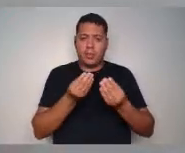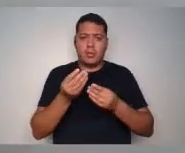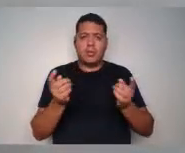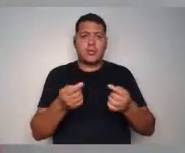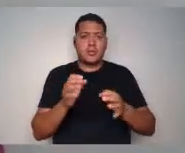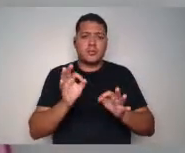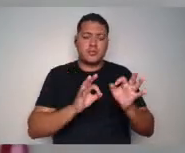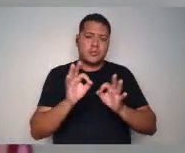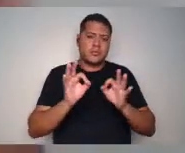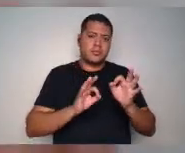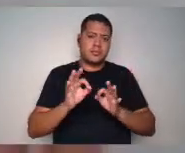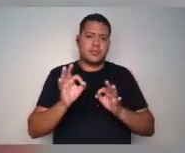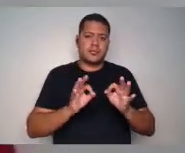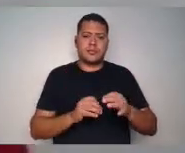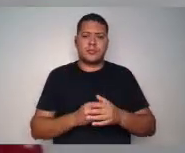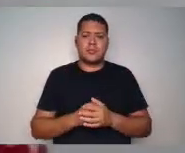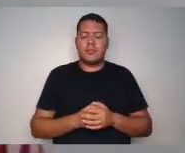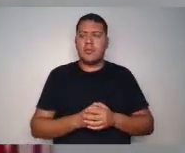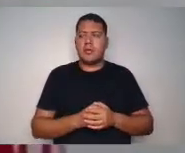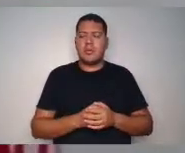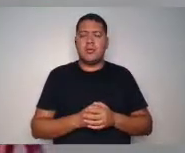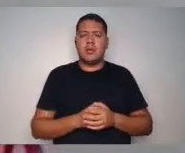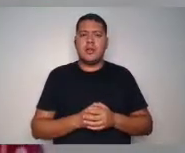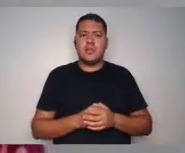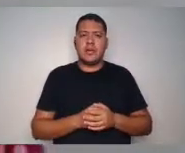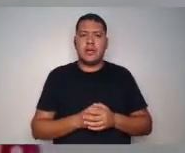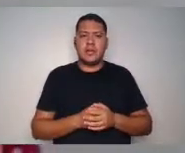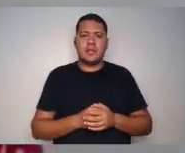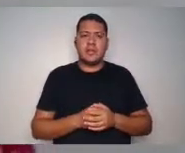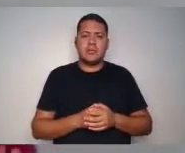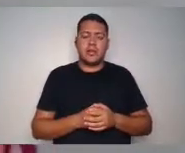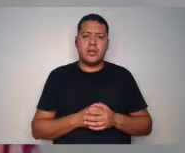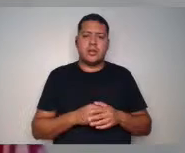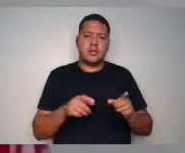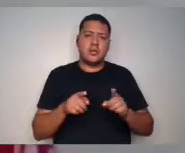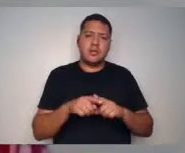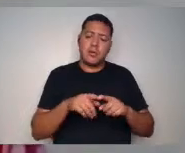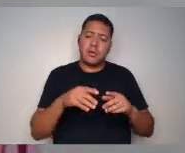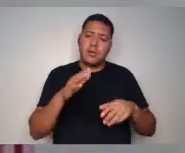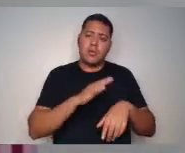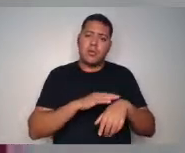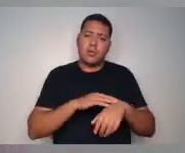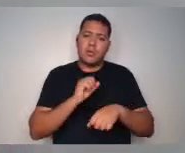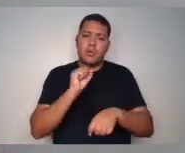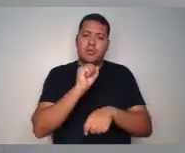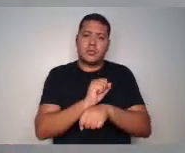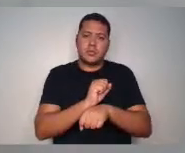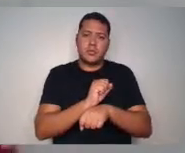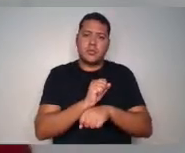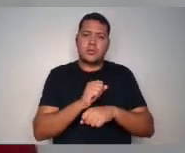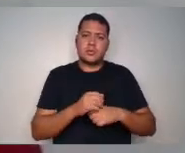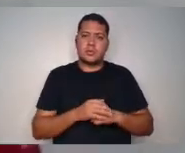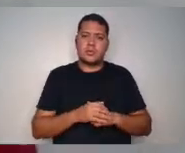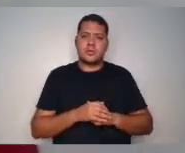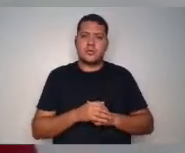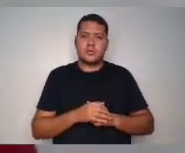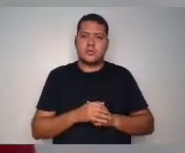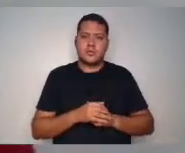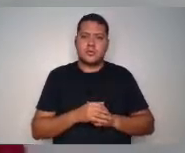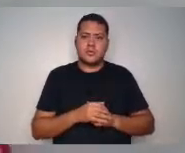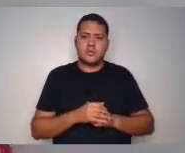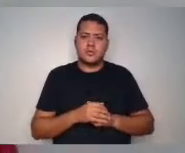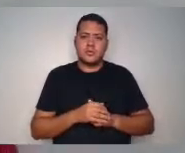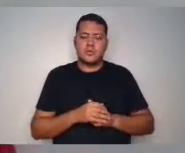and their works, and how their work could be organized, and what's the best time for a break, okay? And that